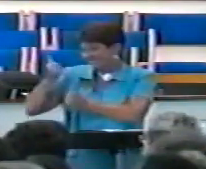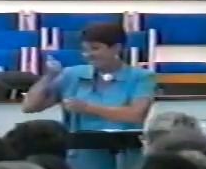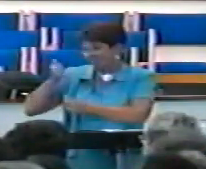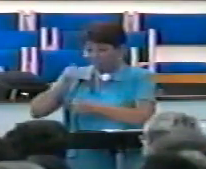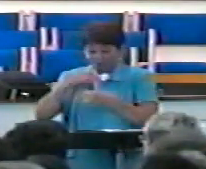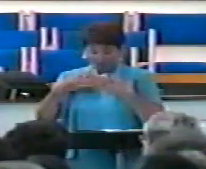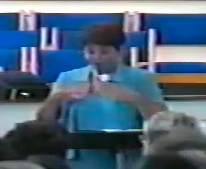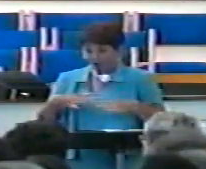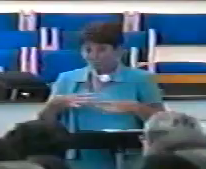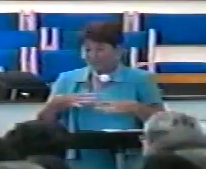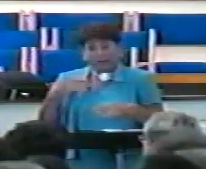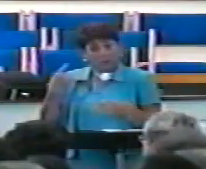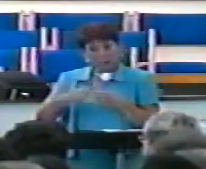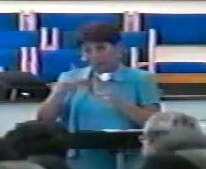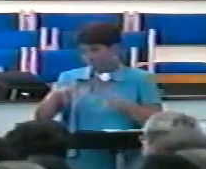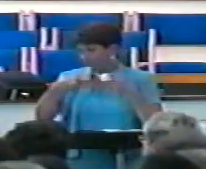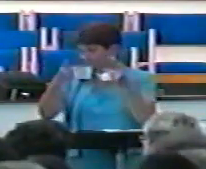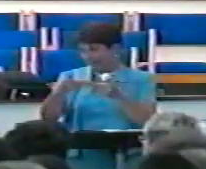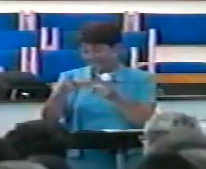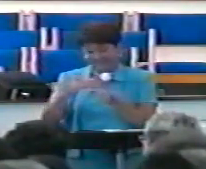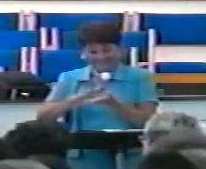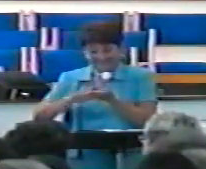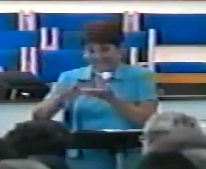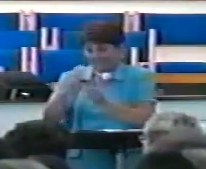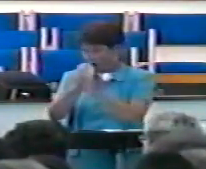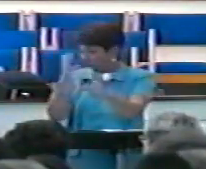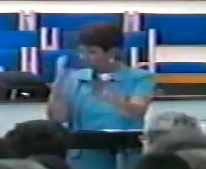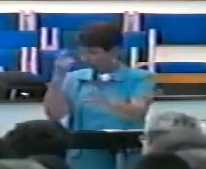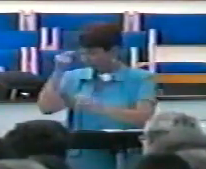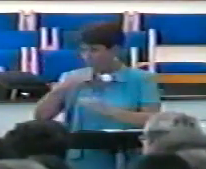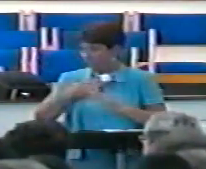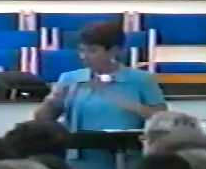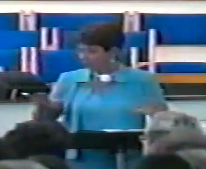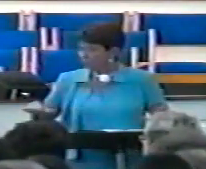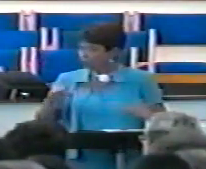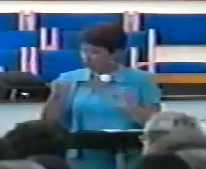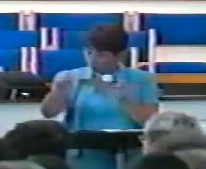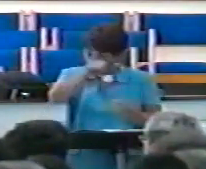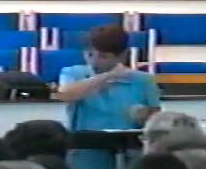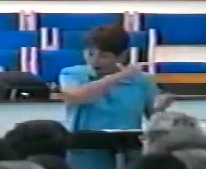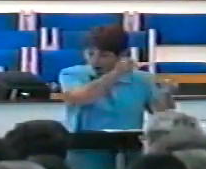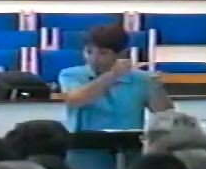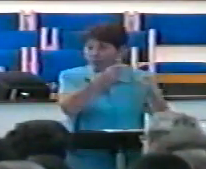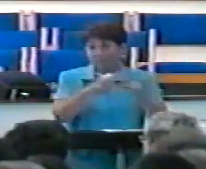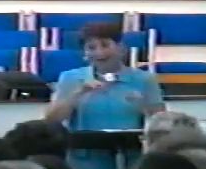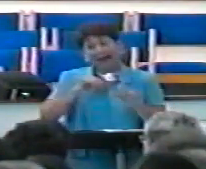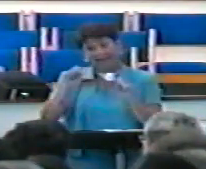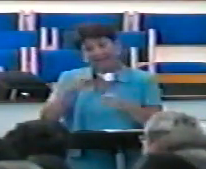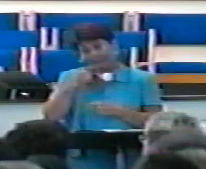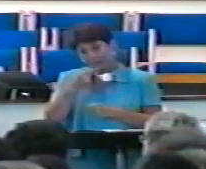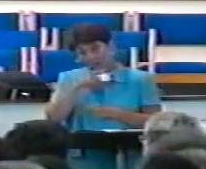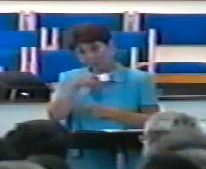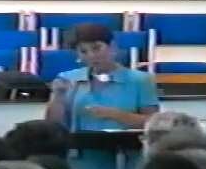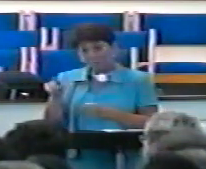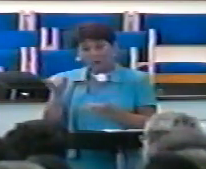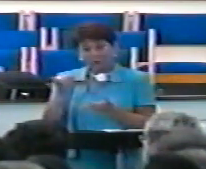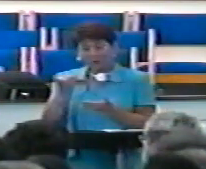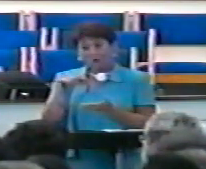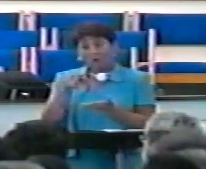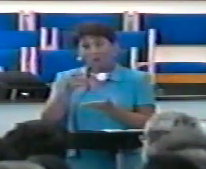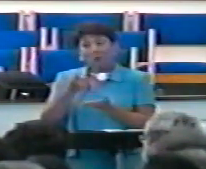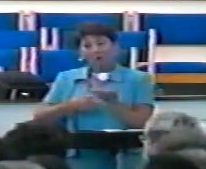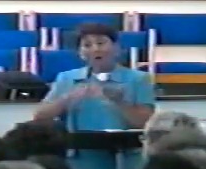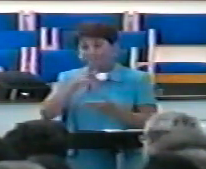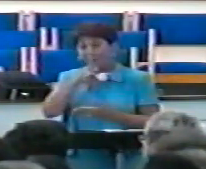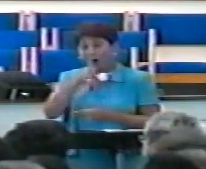a nice car for them to drive. But I can tell you what Mama and I could